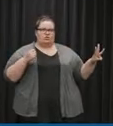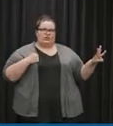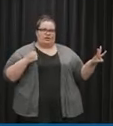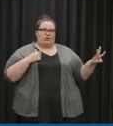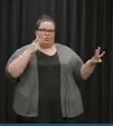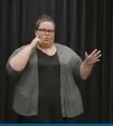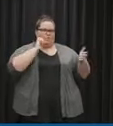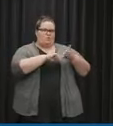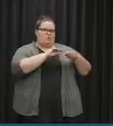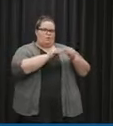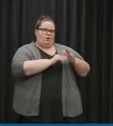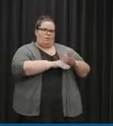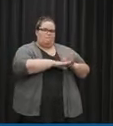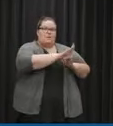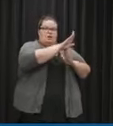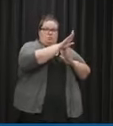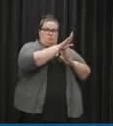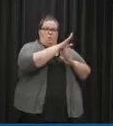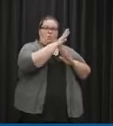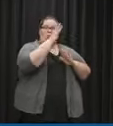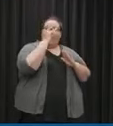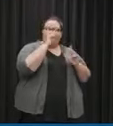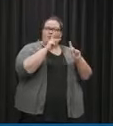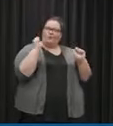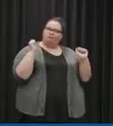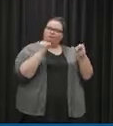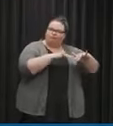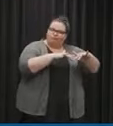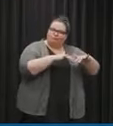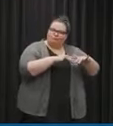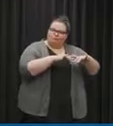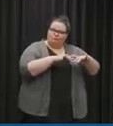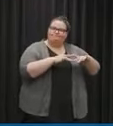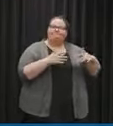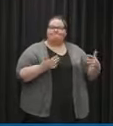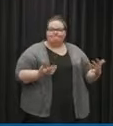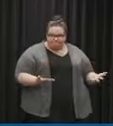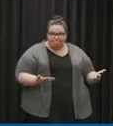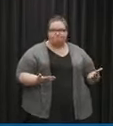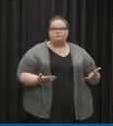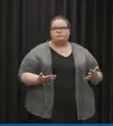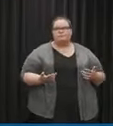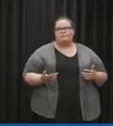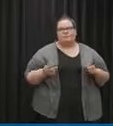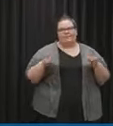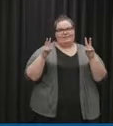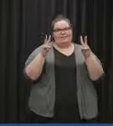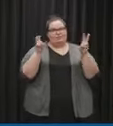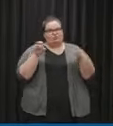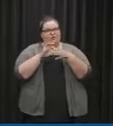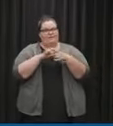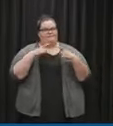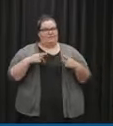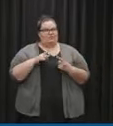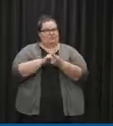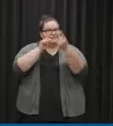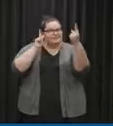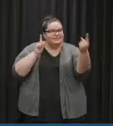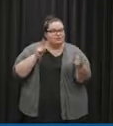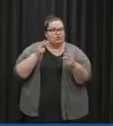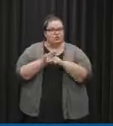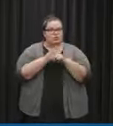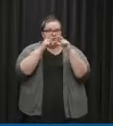they've seen a surge in numbers, they are as a result of large gatherings. So the whole issue around physical distancing, wearing masks